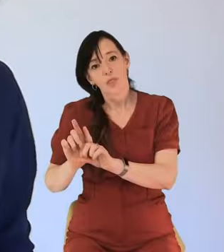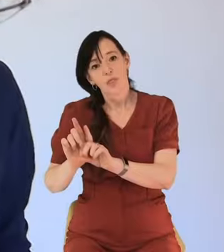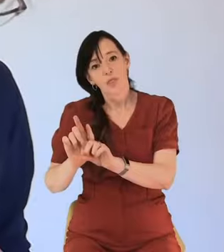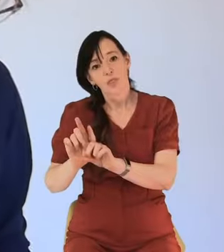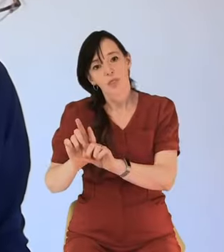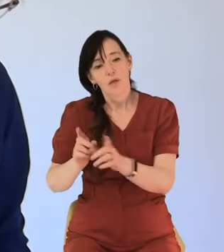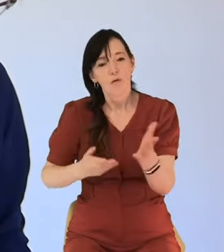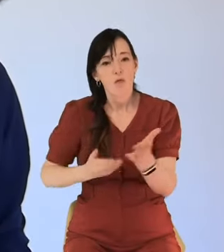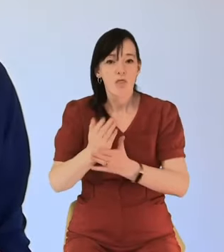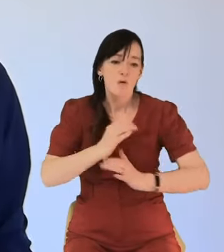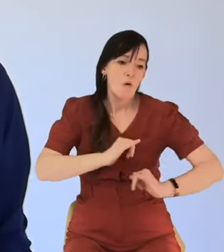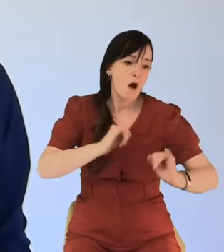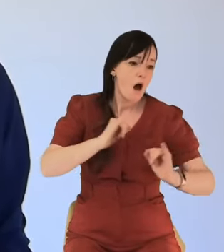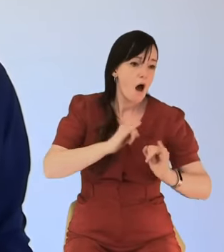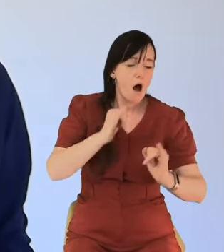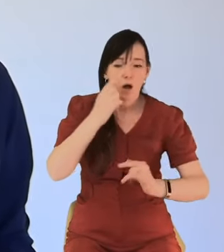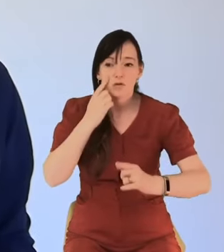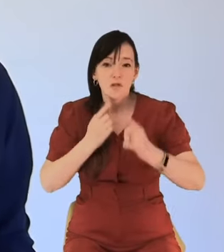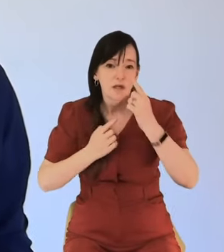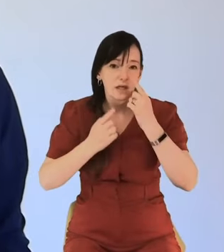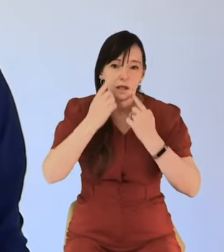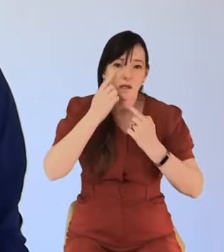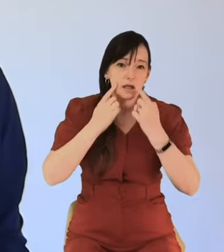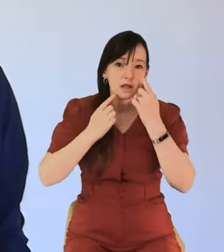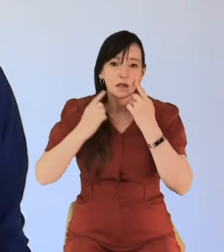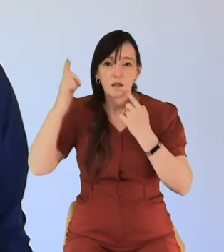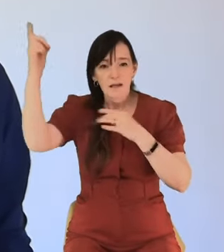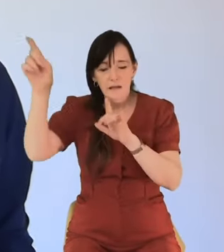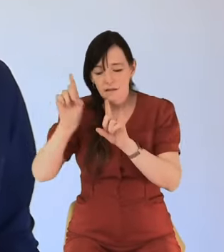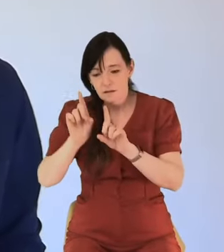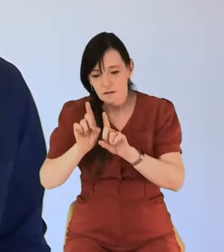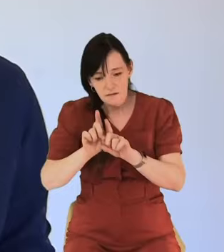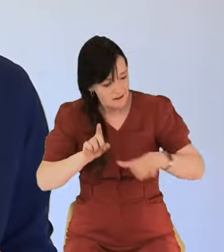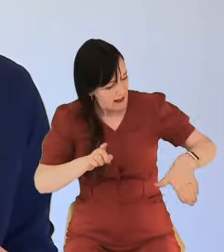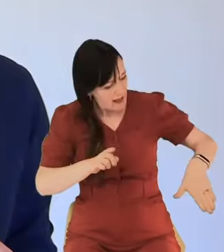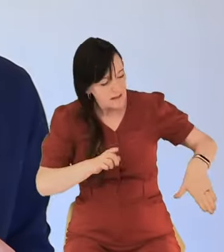When we're in trials and tears, he's got us by the hand.